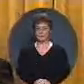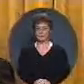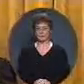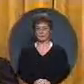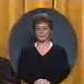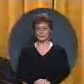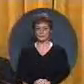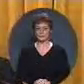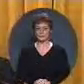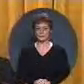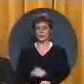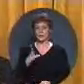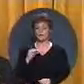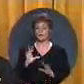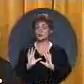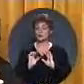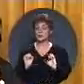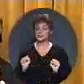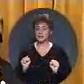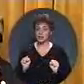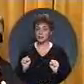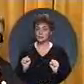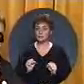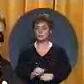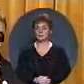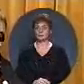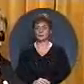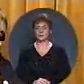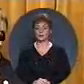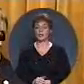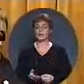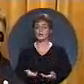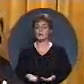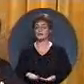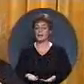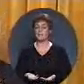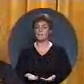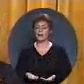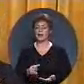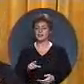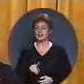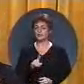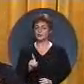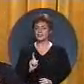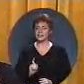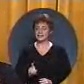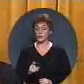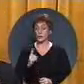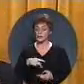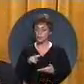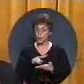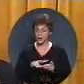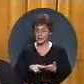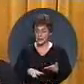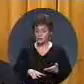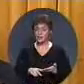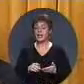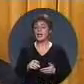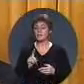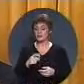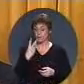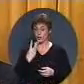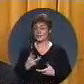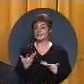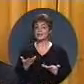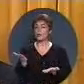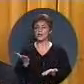Mr. Speaker, we deal with the issues based on the facts, Mr. Speaker. The facts were this issue came before Treasury Board on September